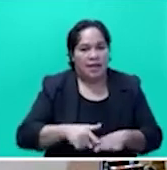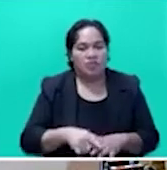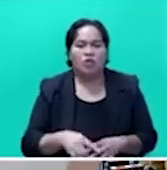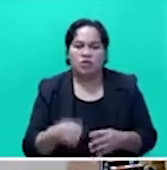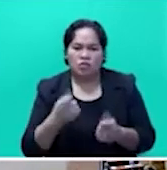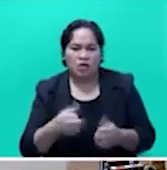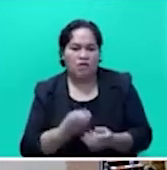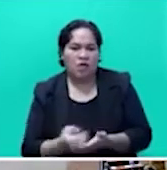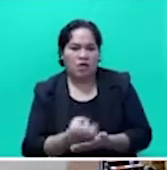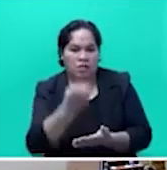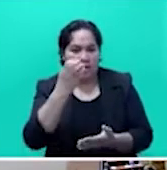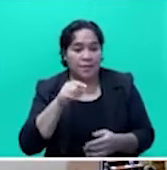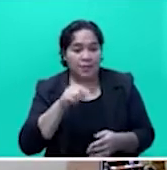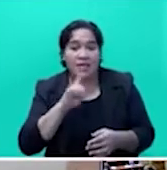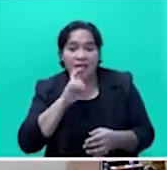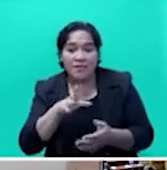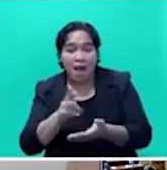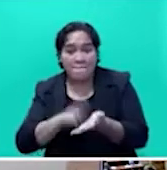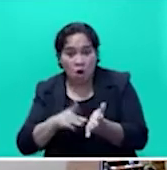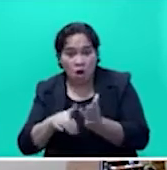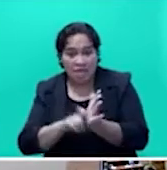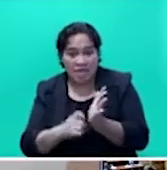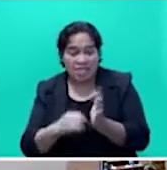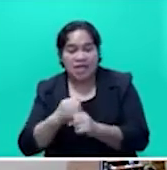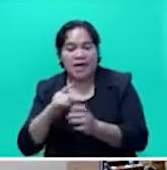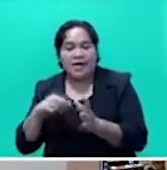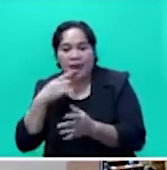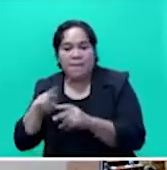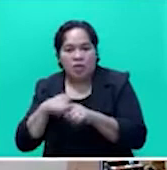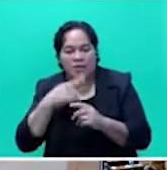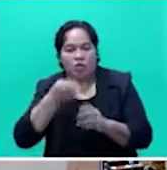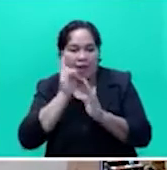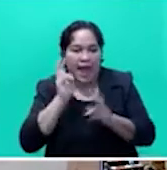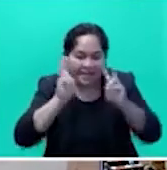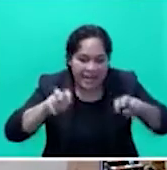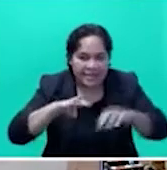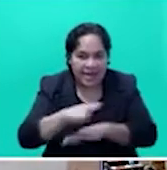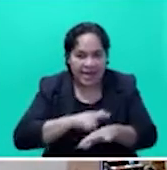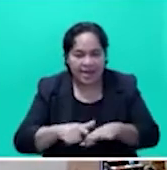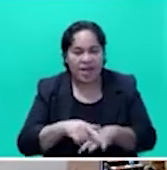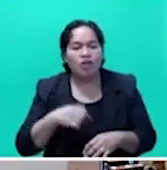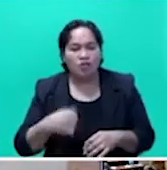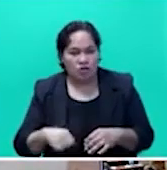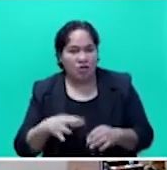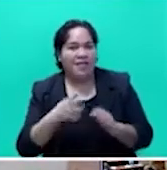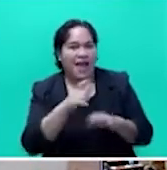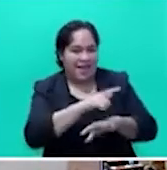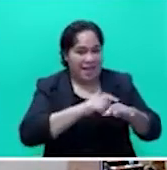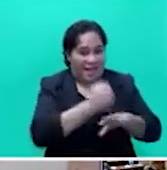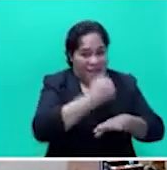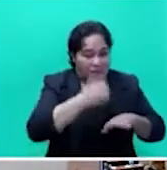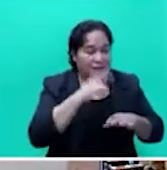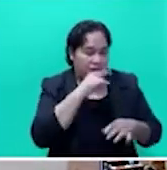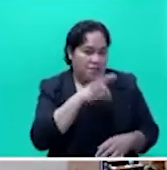The mortgage also does not prevent the reassessment of rent that needs to be carried out over the state land leases. The state will also benefit